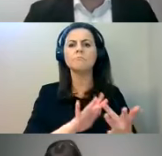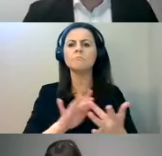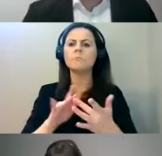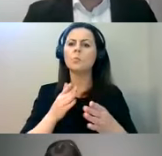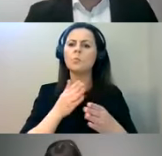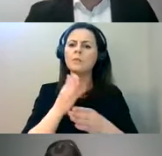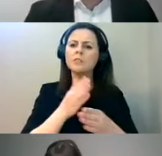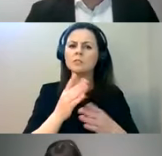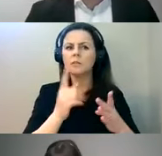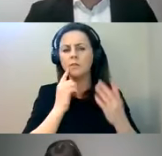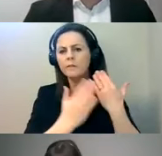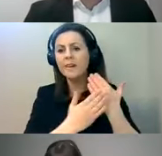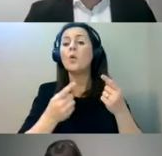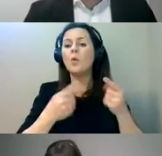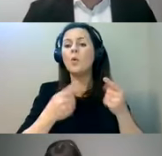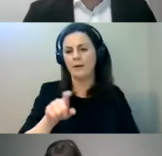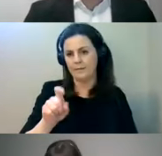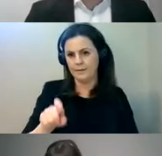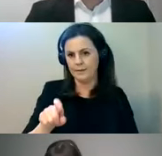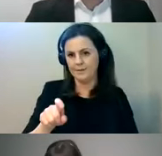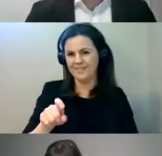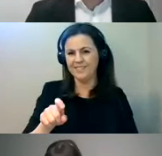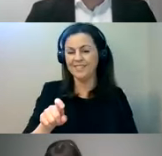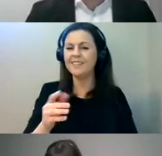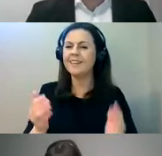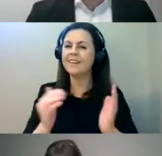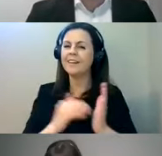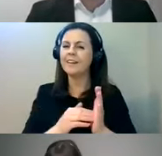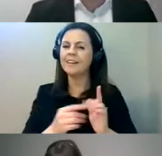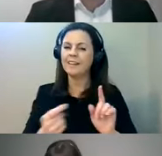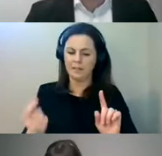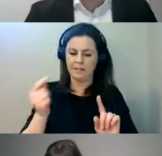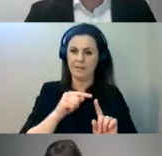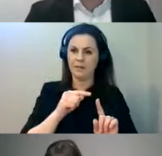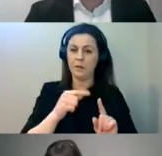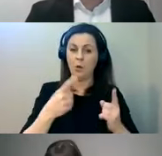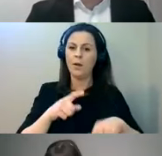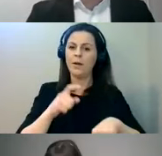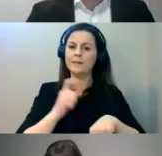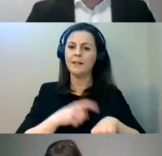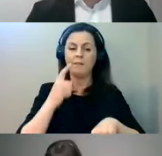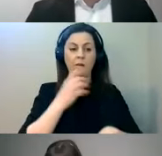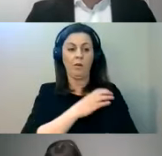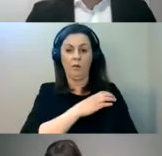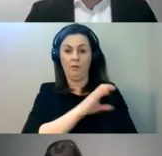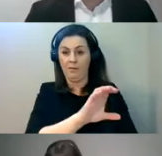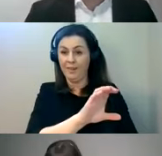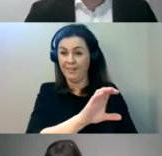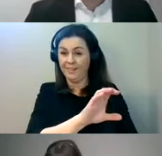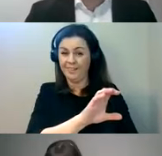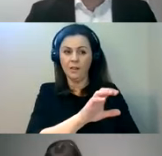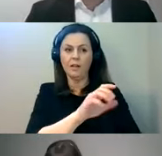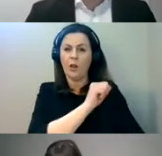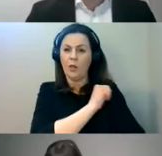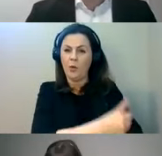needed. So again, this gets back to the point about delegating authority and decision-making for the attorney. Of course,